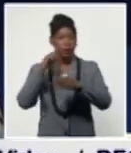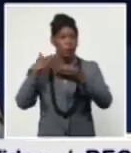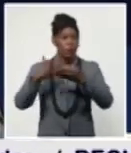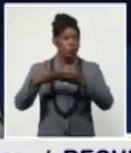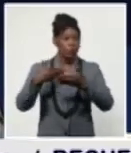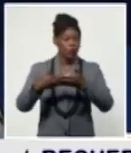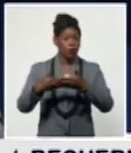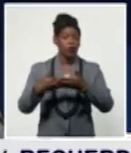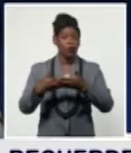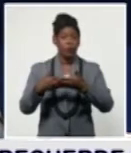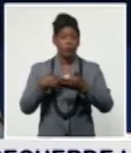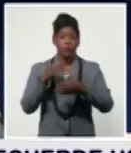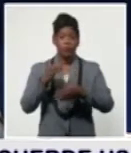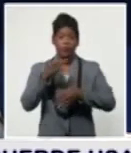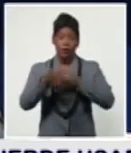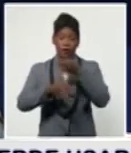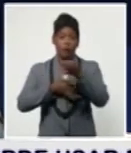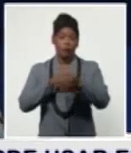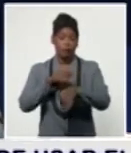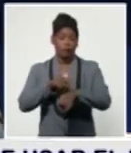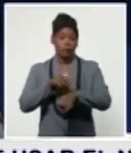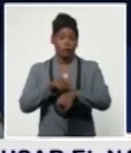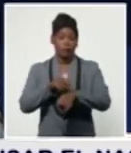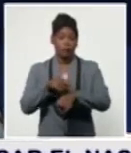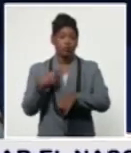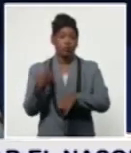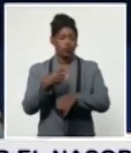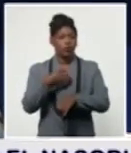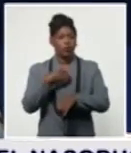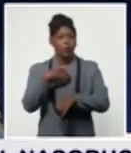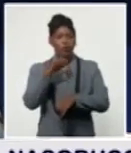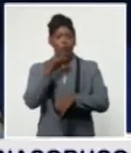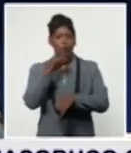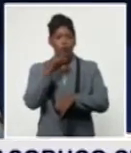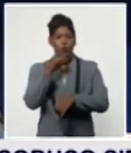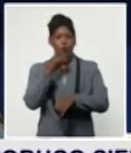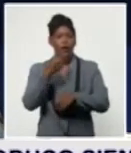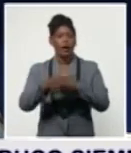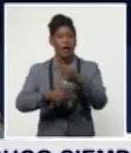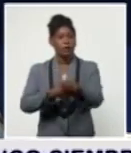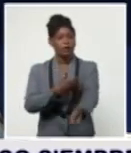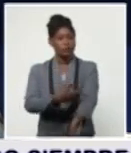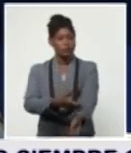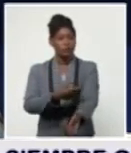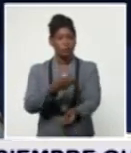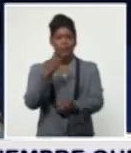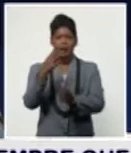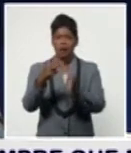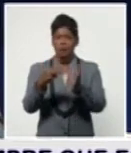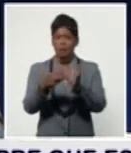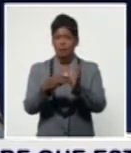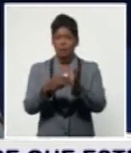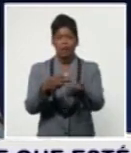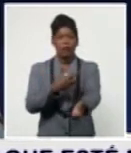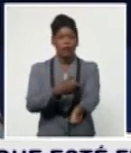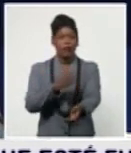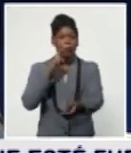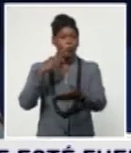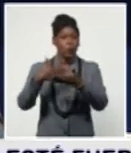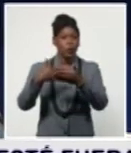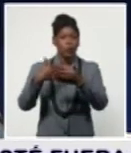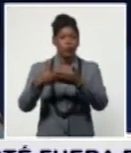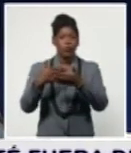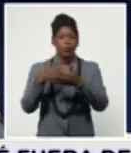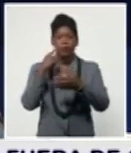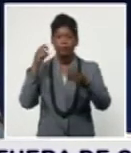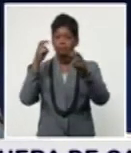of continue the screening. And as I said at a previous briefing, we have the capacity of processing up to